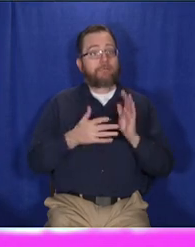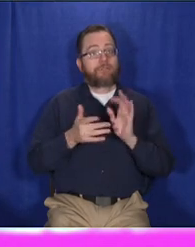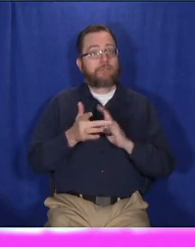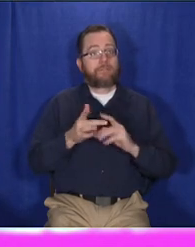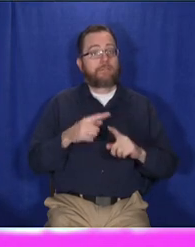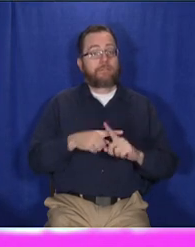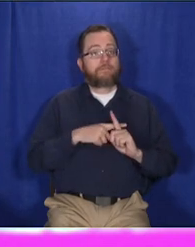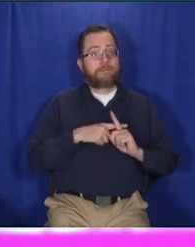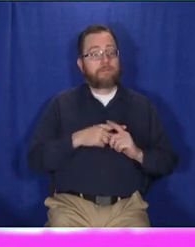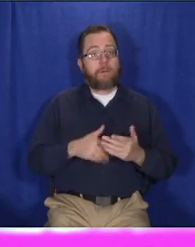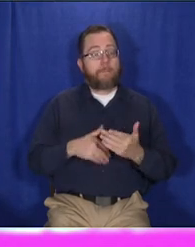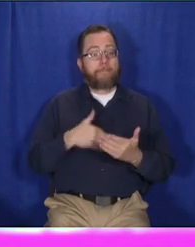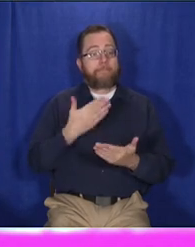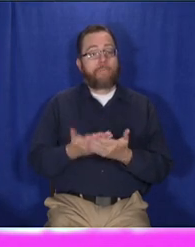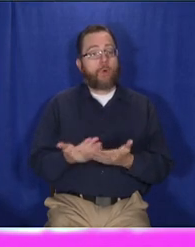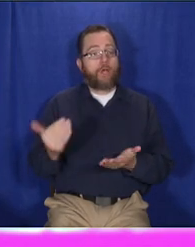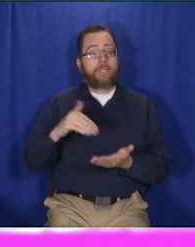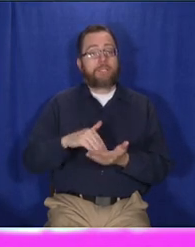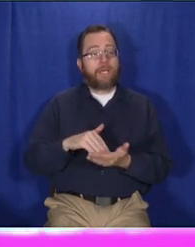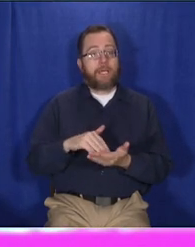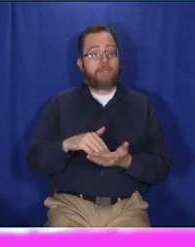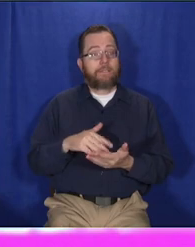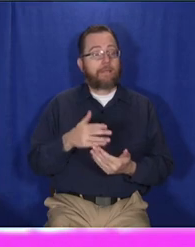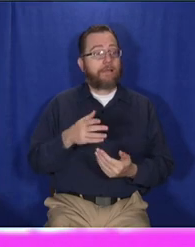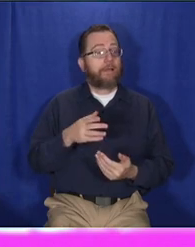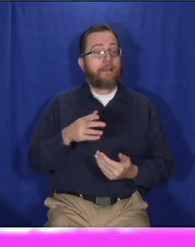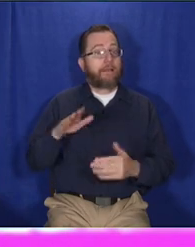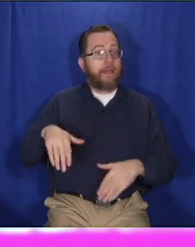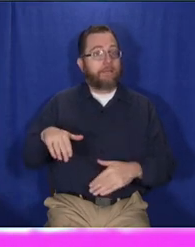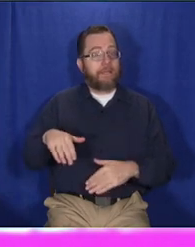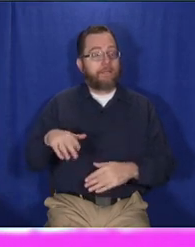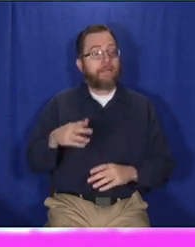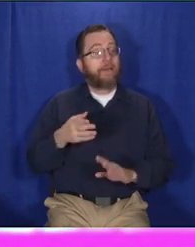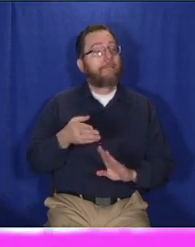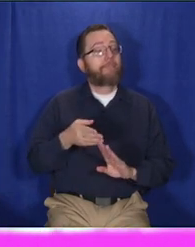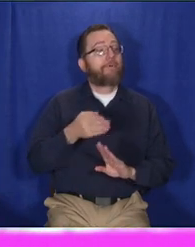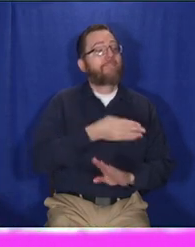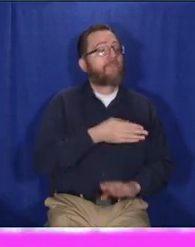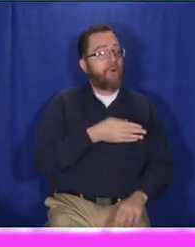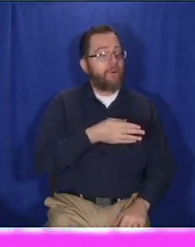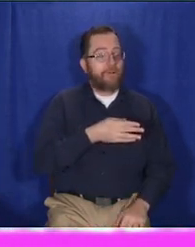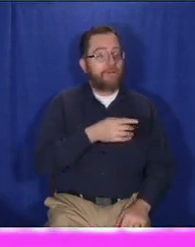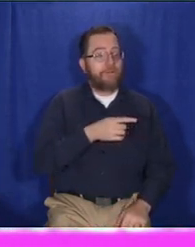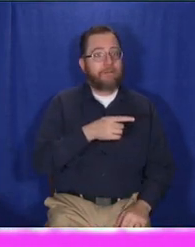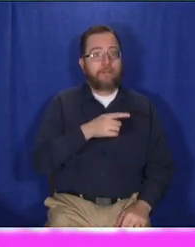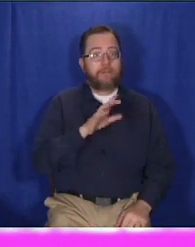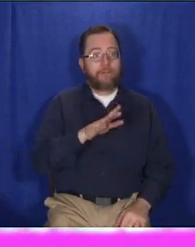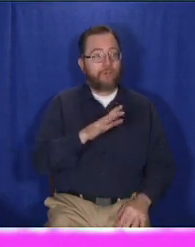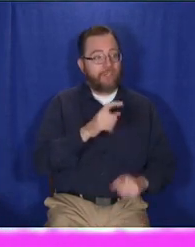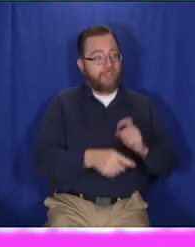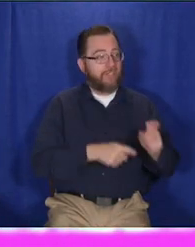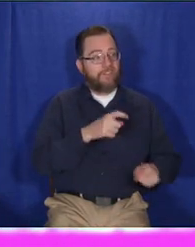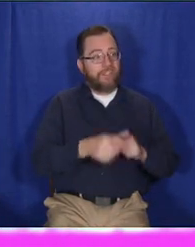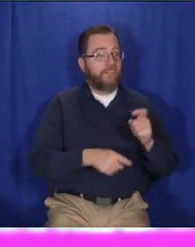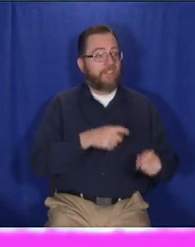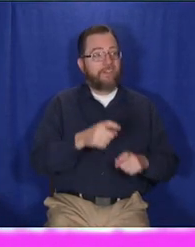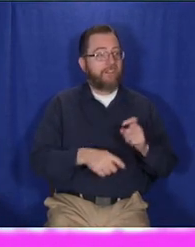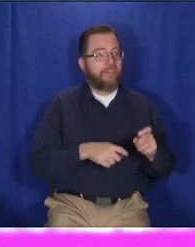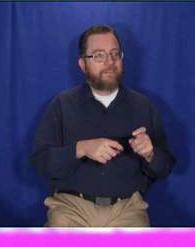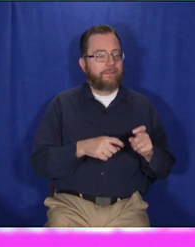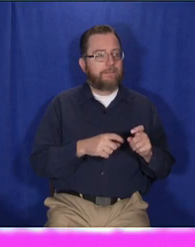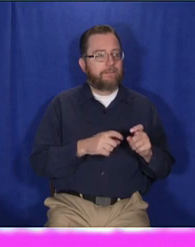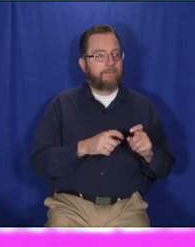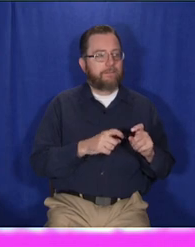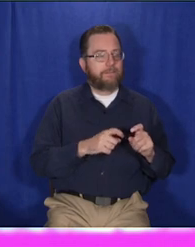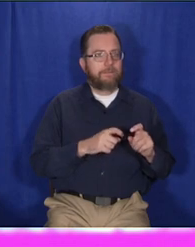Like you, I talked about my friend that is an entirely different banking system. Like you can't even open an account without 2 million cash.